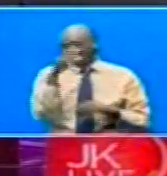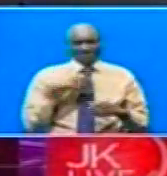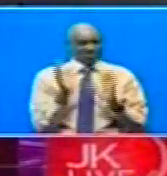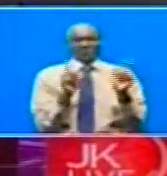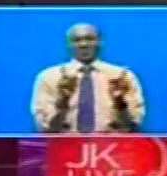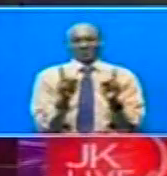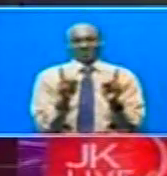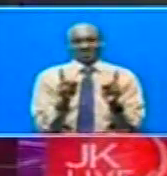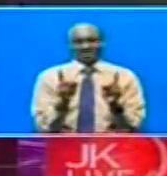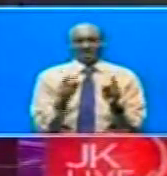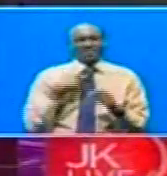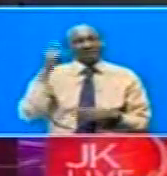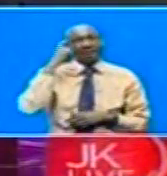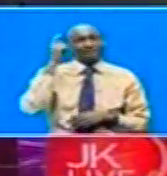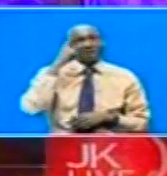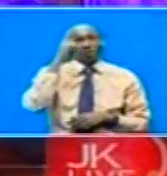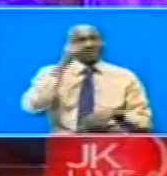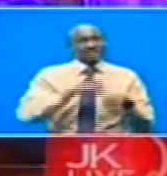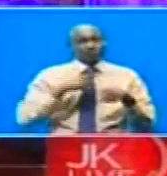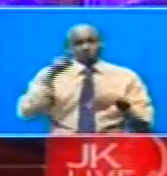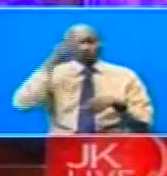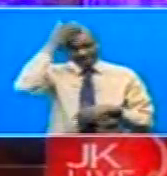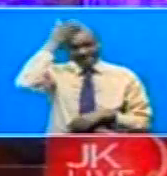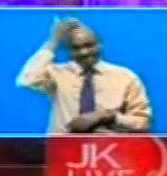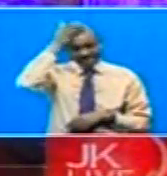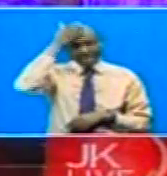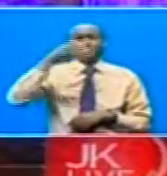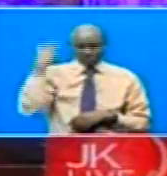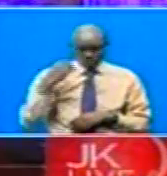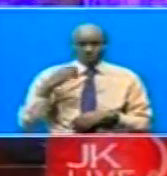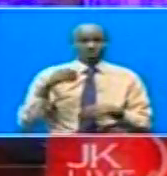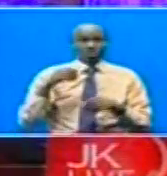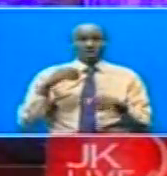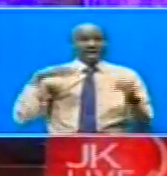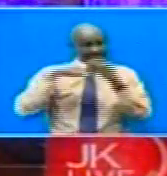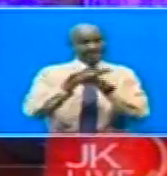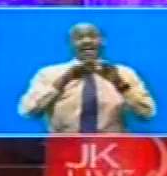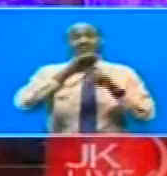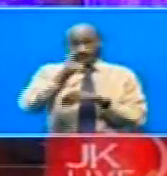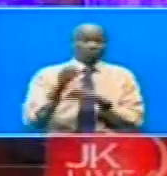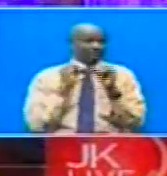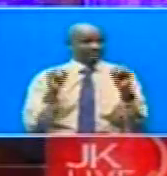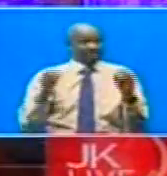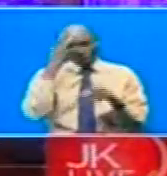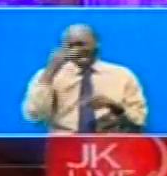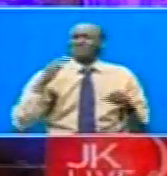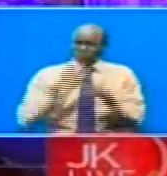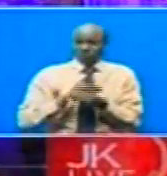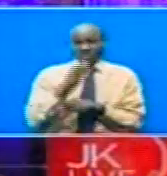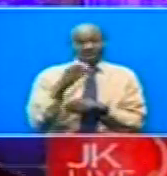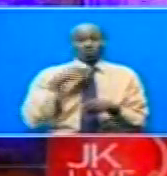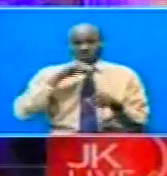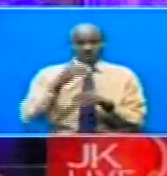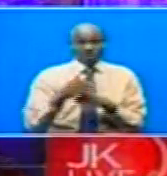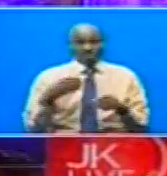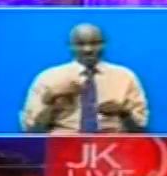know, we took a cab. There were no cabs going into downtown for the inauguration, that day of the inauguration. I